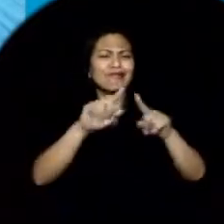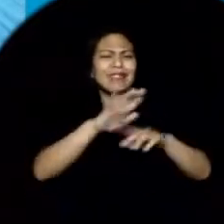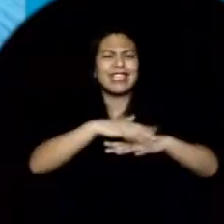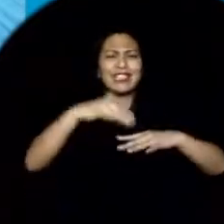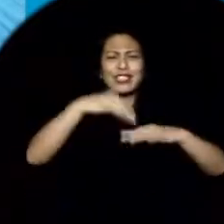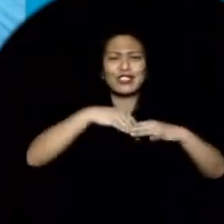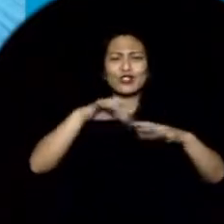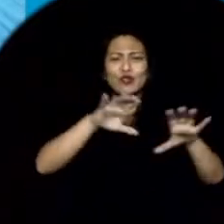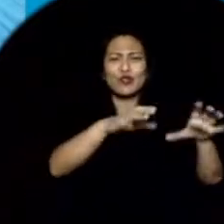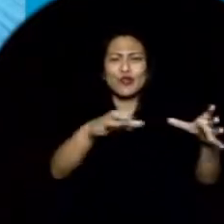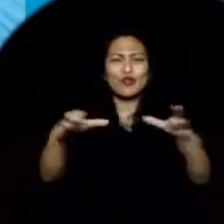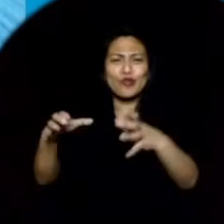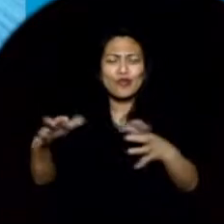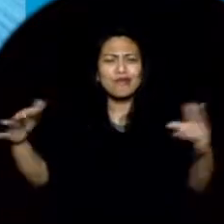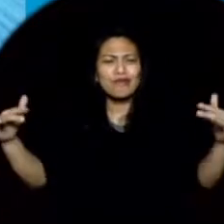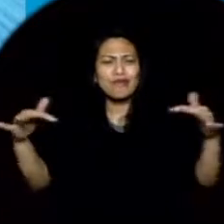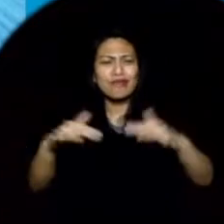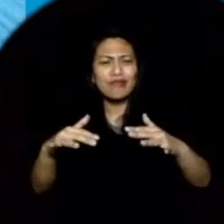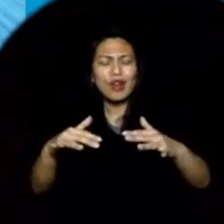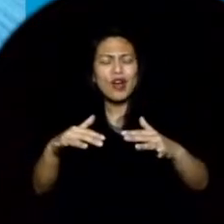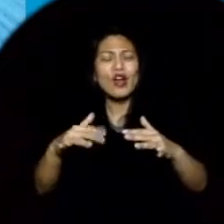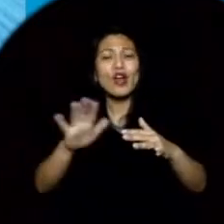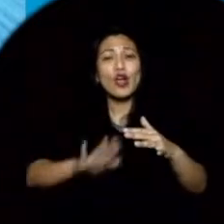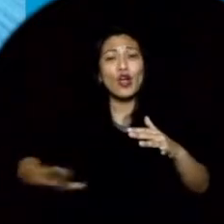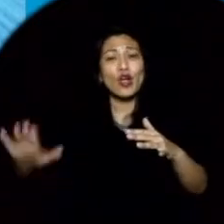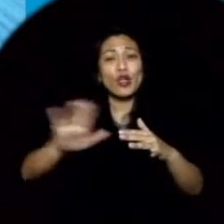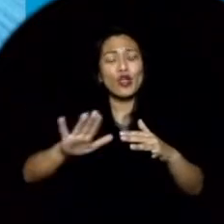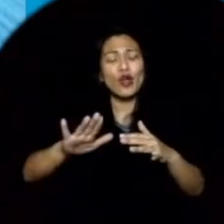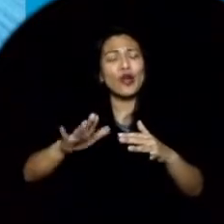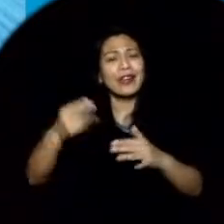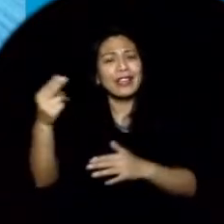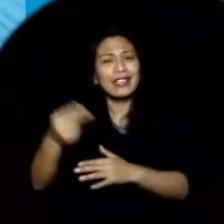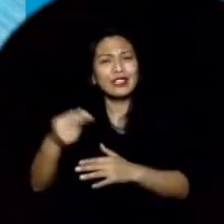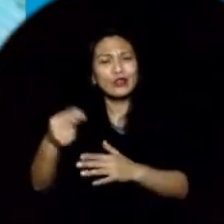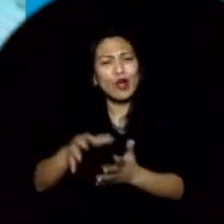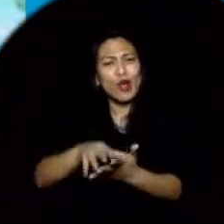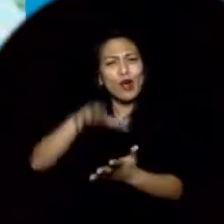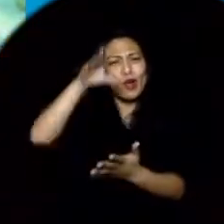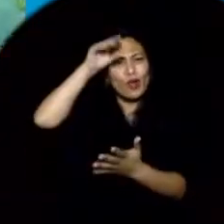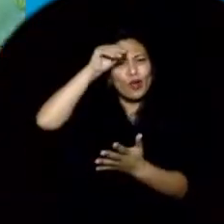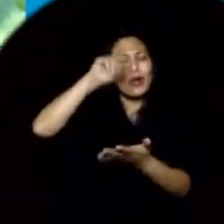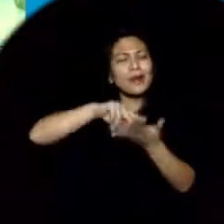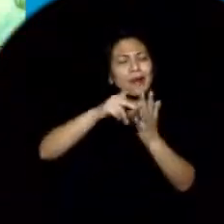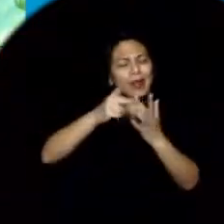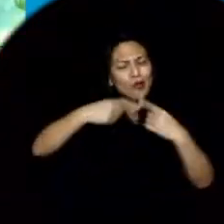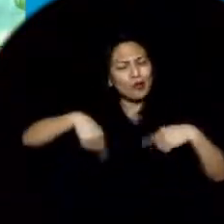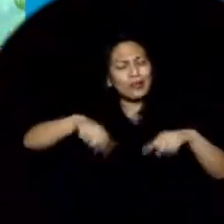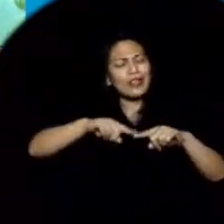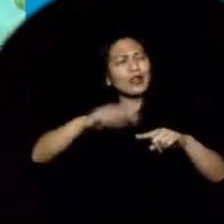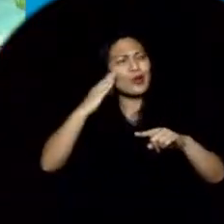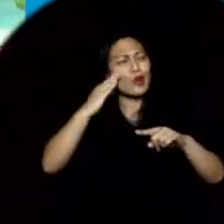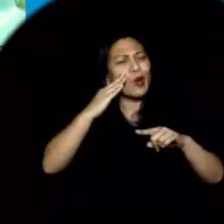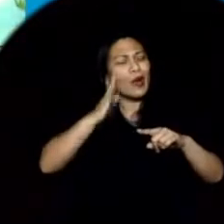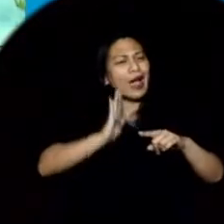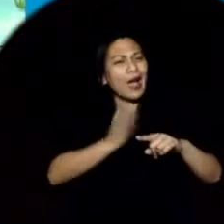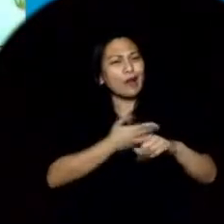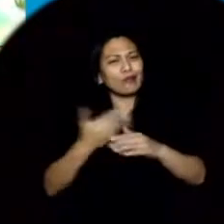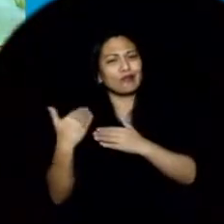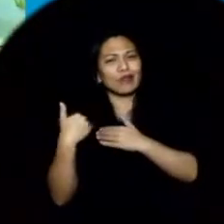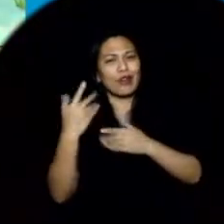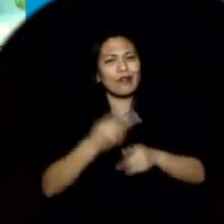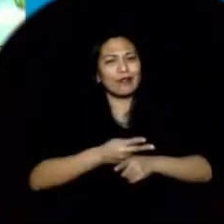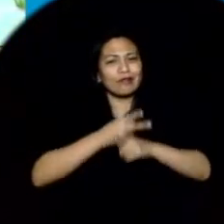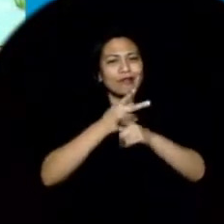our responsibility to learn about their rich history so that we can better understand our roles as caretakers, neighbors,